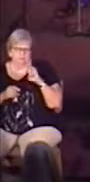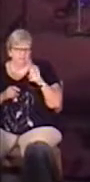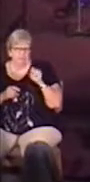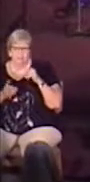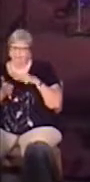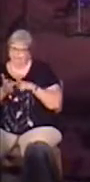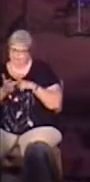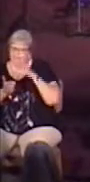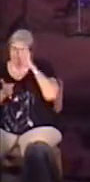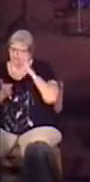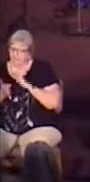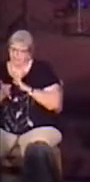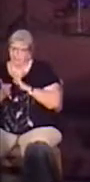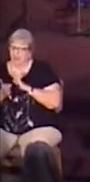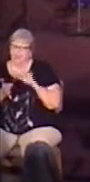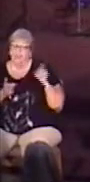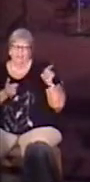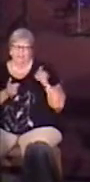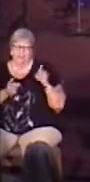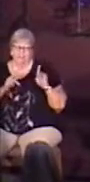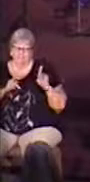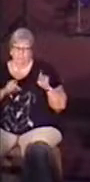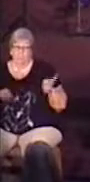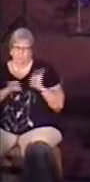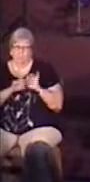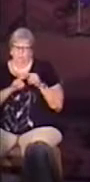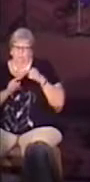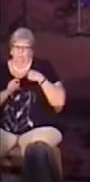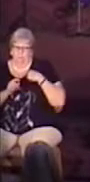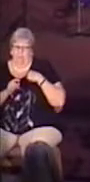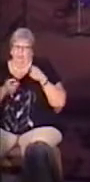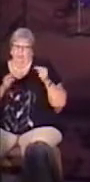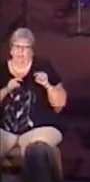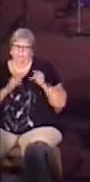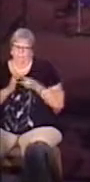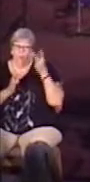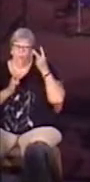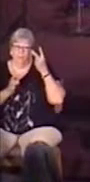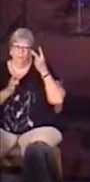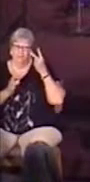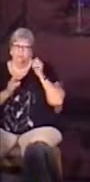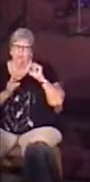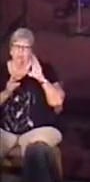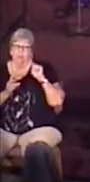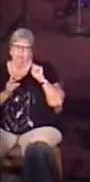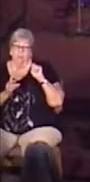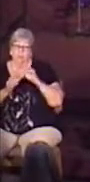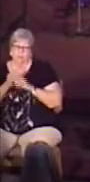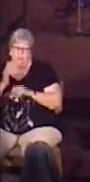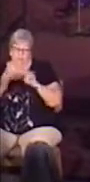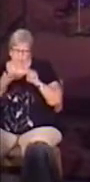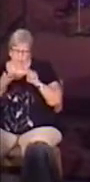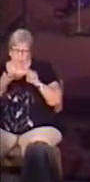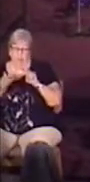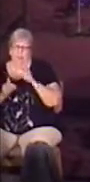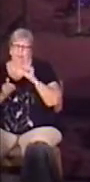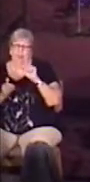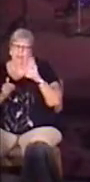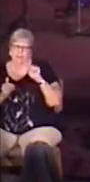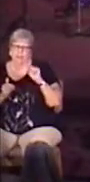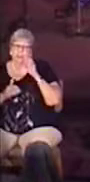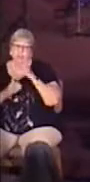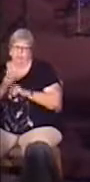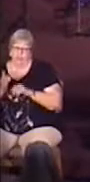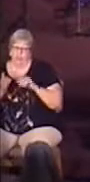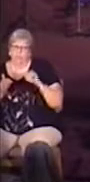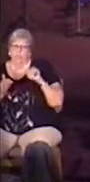God's validation. These people matter to me. It happened twice, Acts chapter 2 to the Jews and Acts chapter 10 to